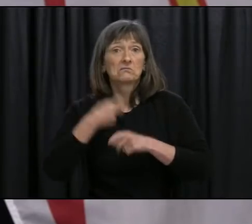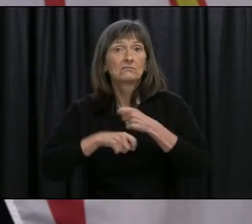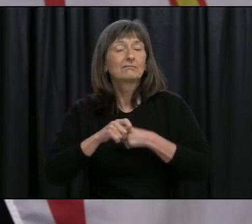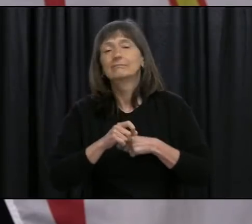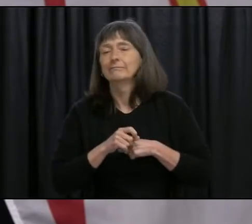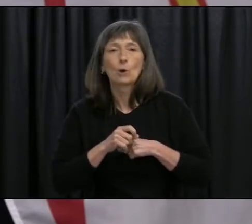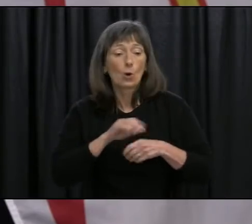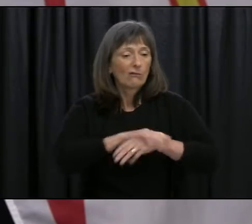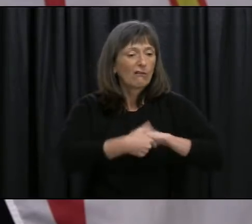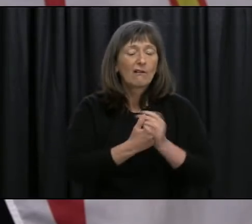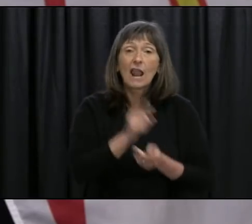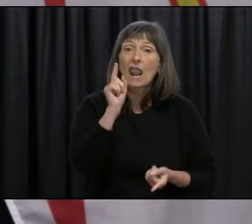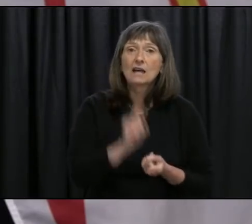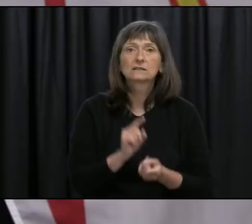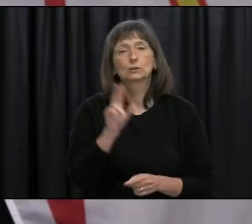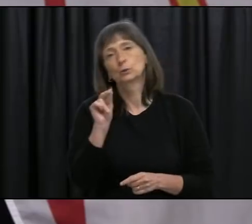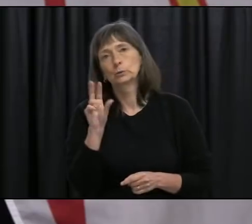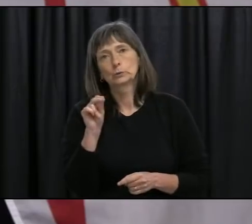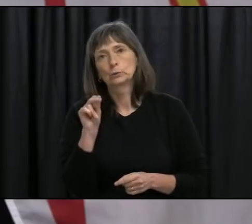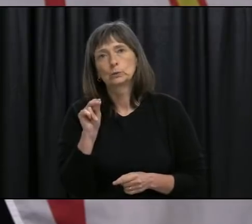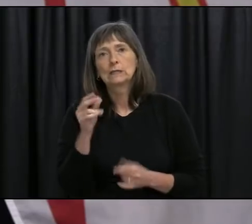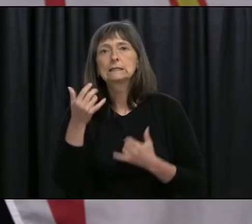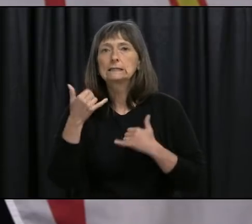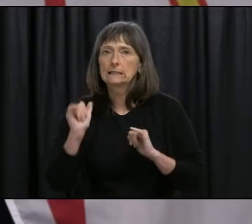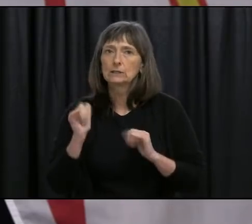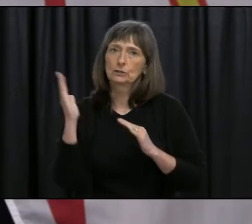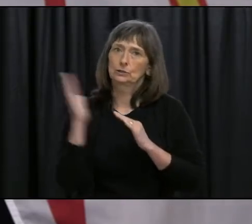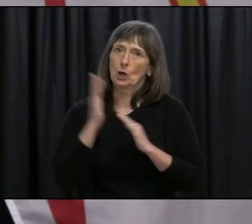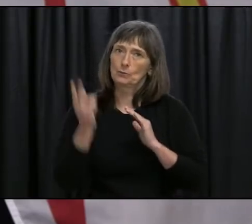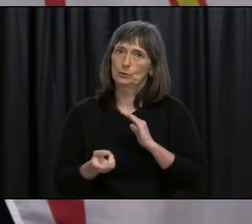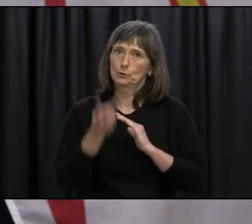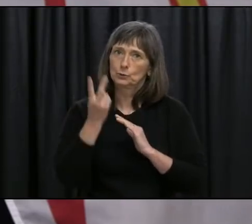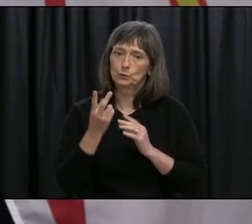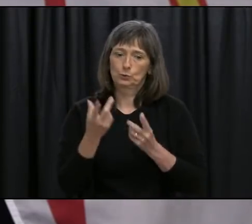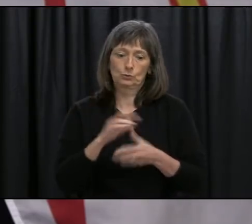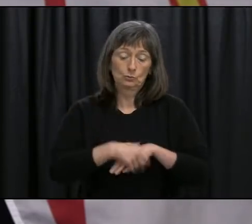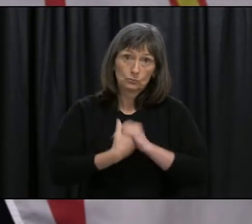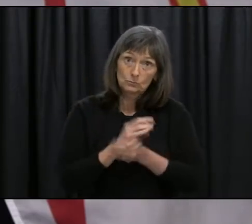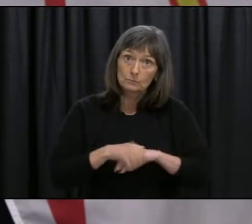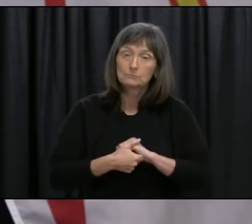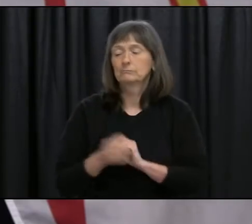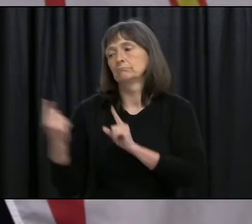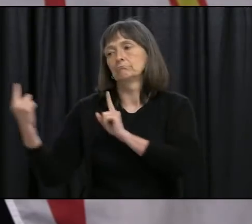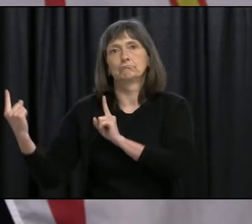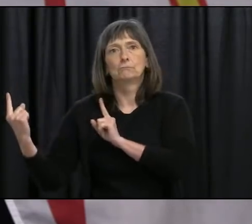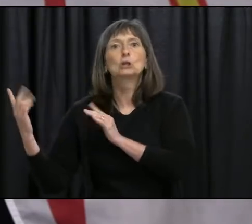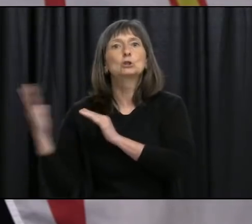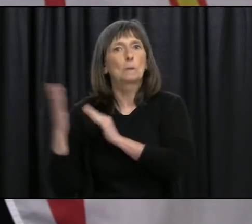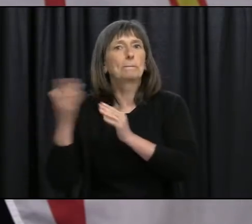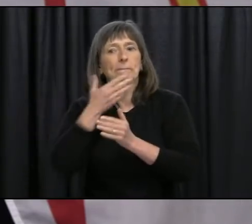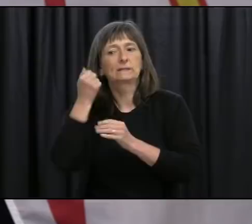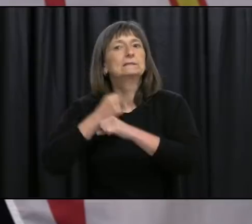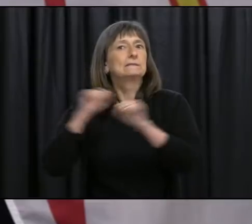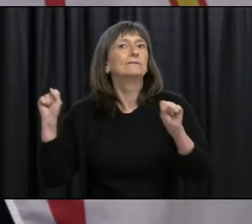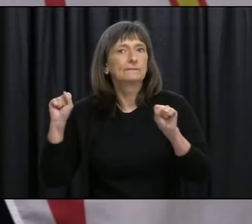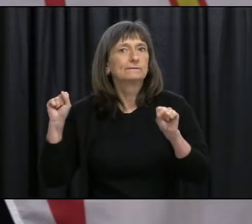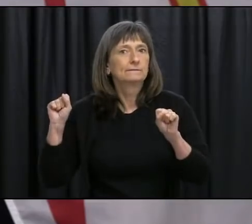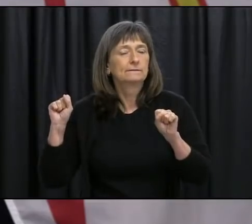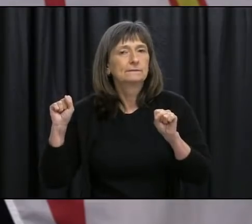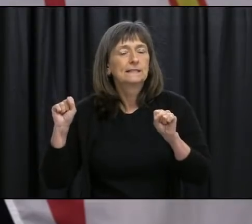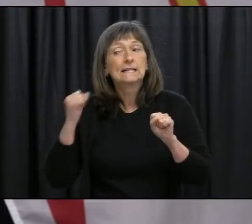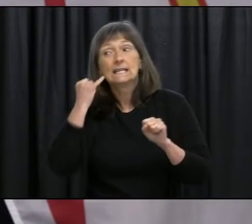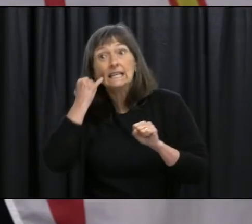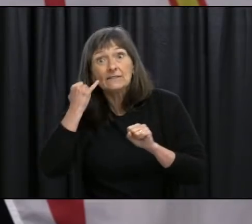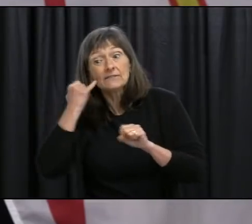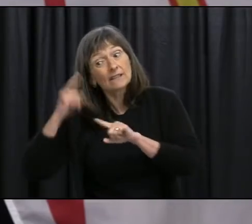hand hygiene. These actions remain our best defense against this virus. As we continue to move through Alert Level 3 and